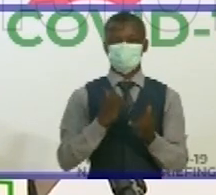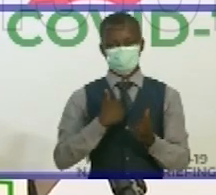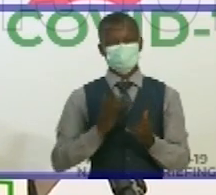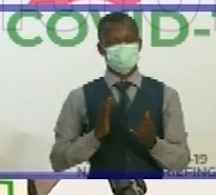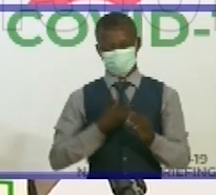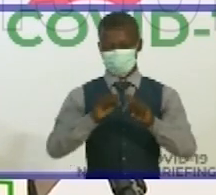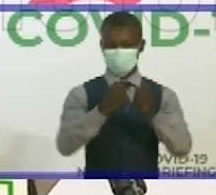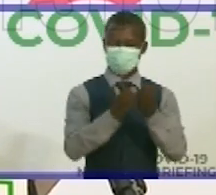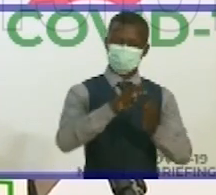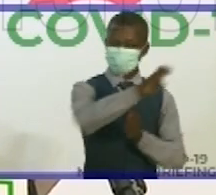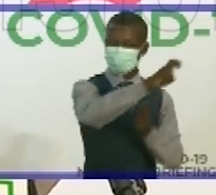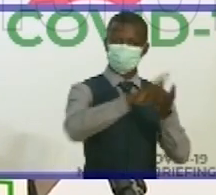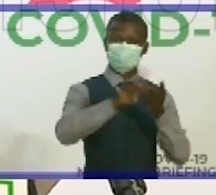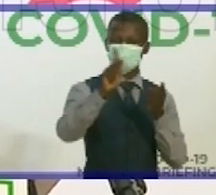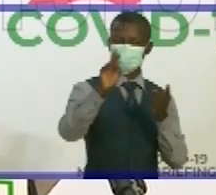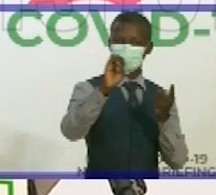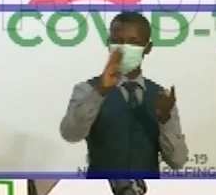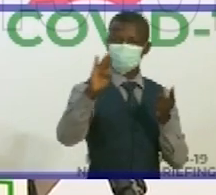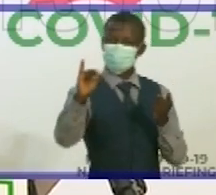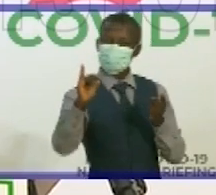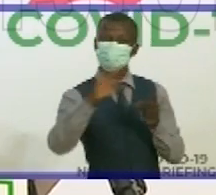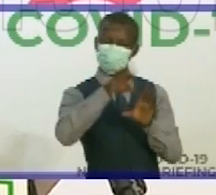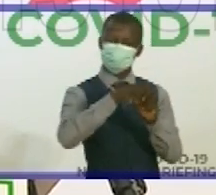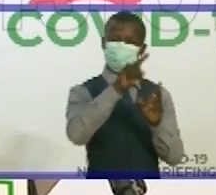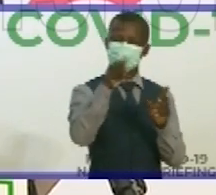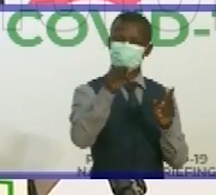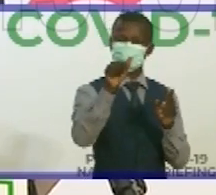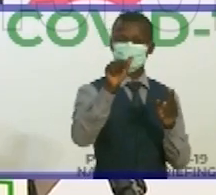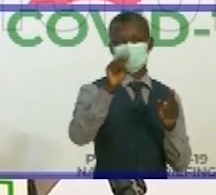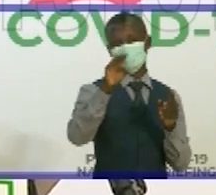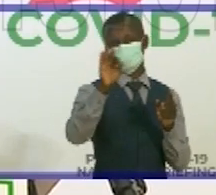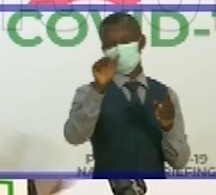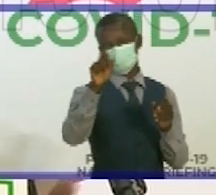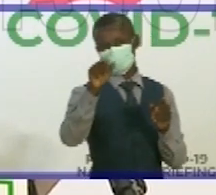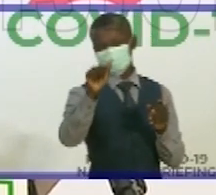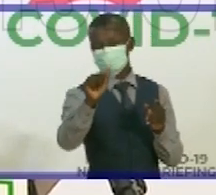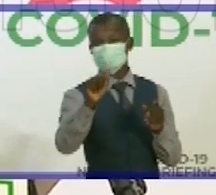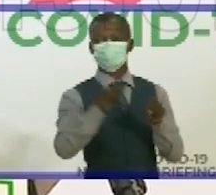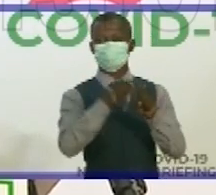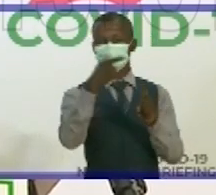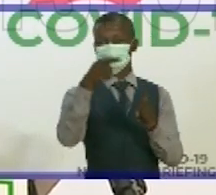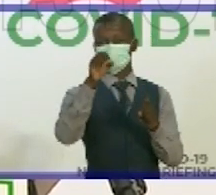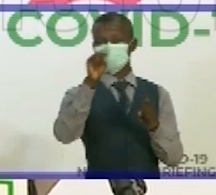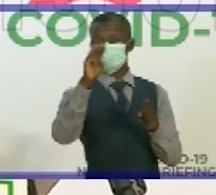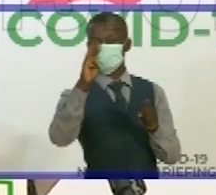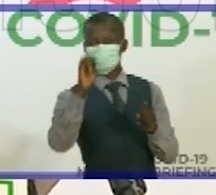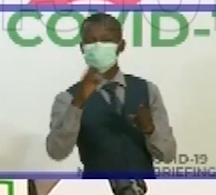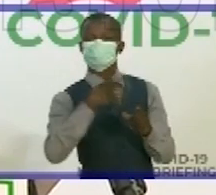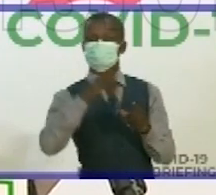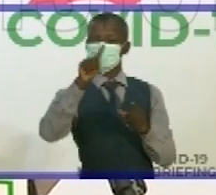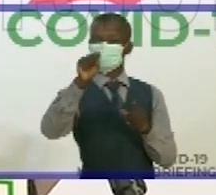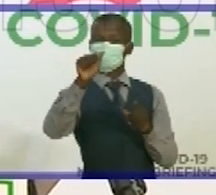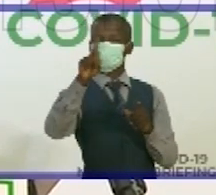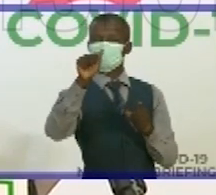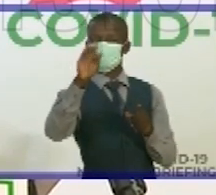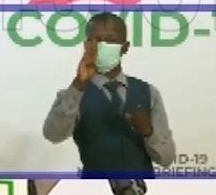and Zamfara. Another team is in Gombe and Taraba, working to cover the country. So we're working very hard to